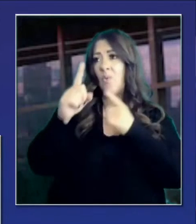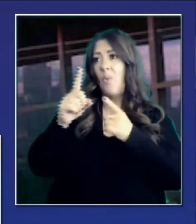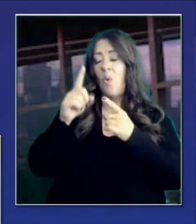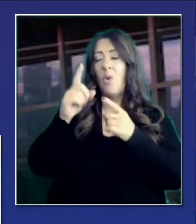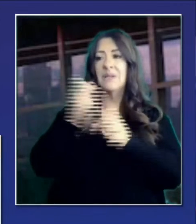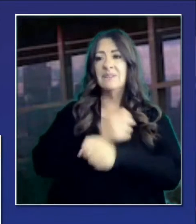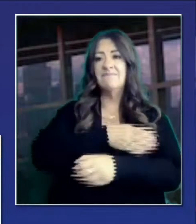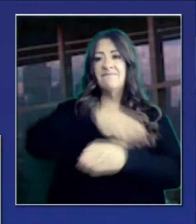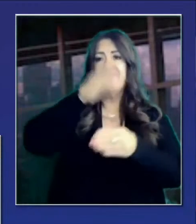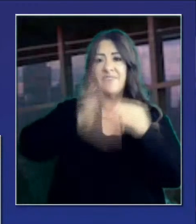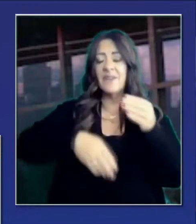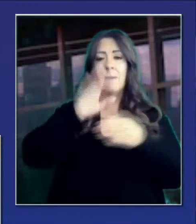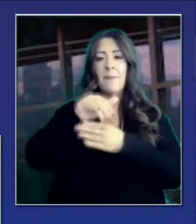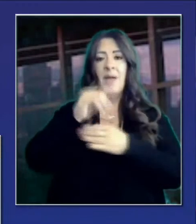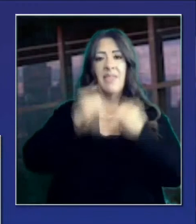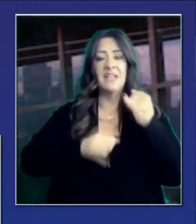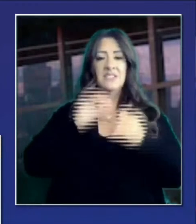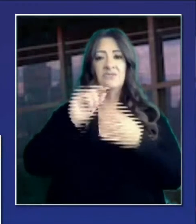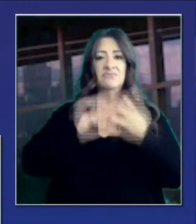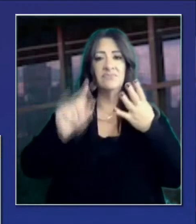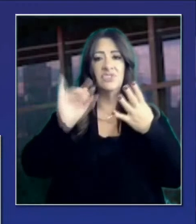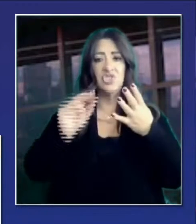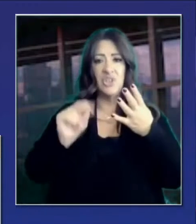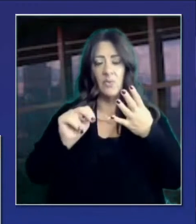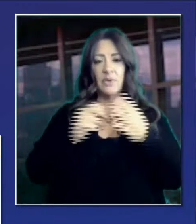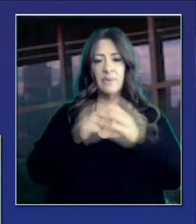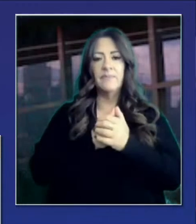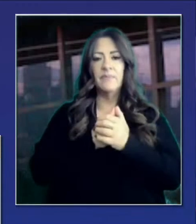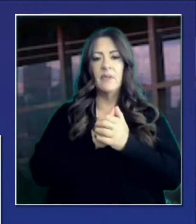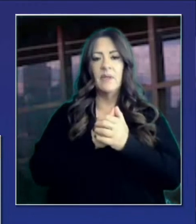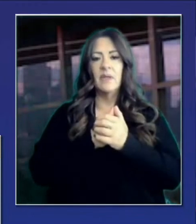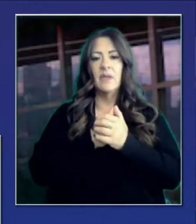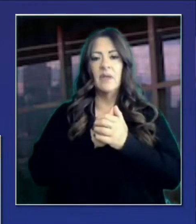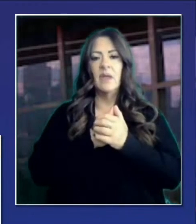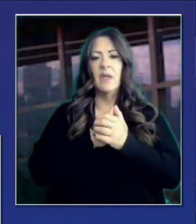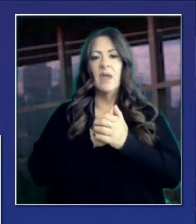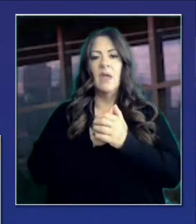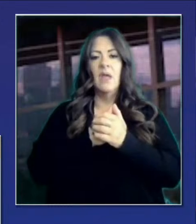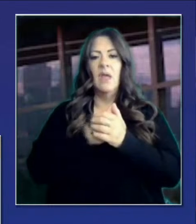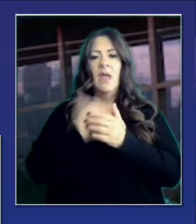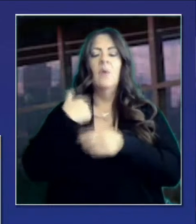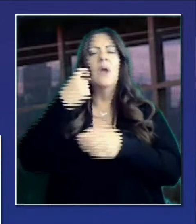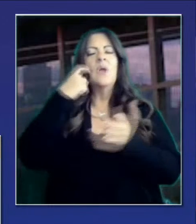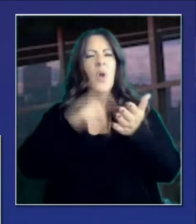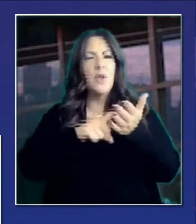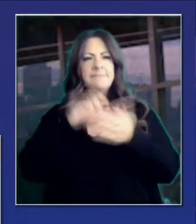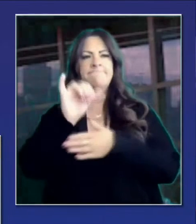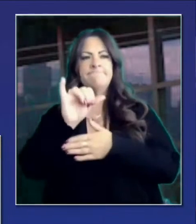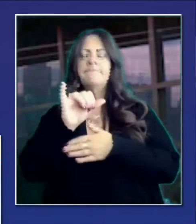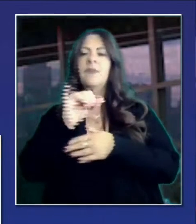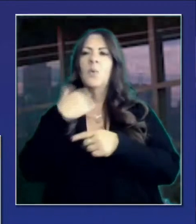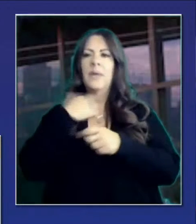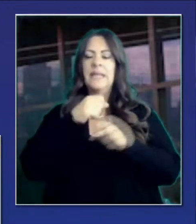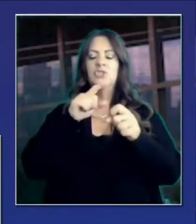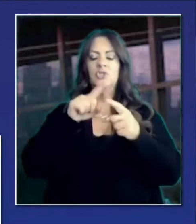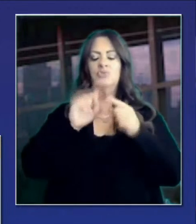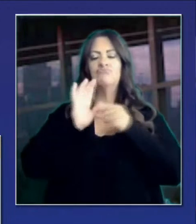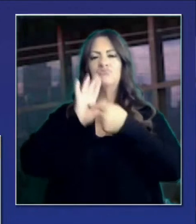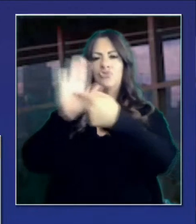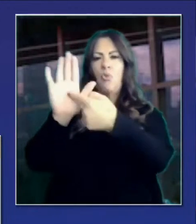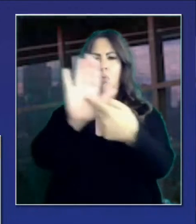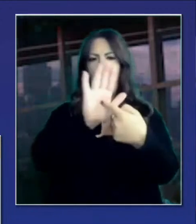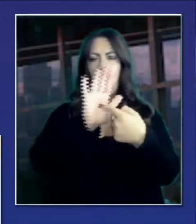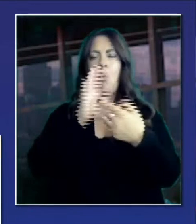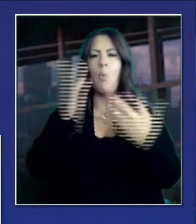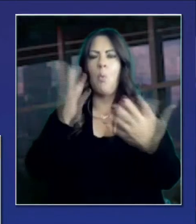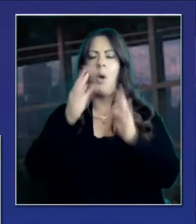January. We have gotten this pilot up, as we noted a few weeks back, and we'll talk about that in a moment, what the